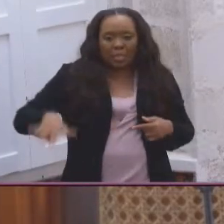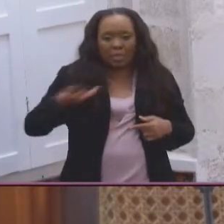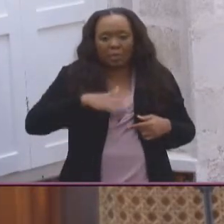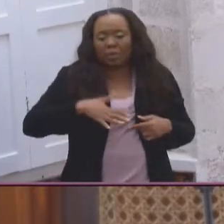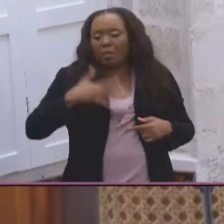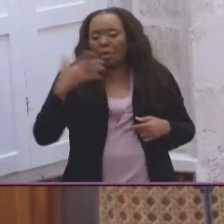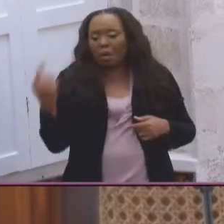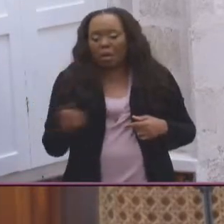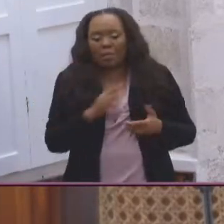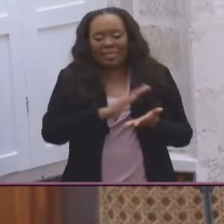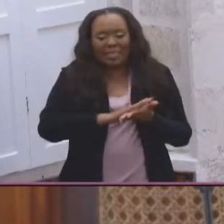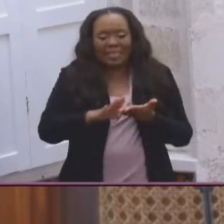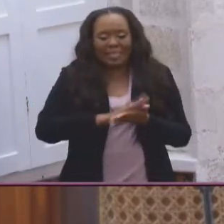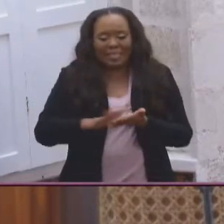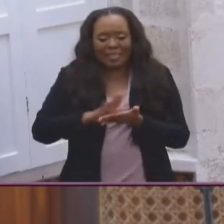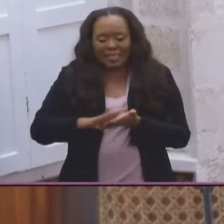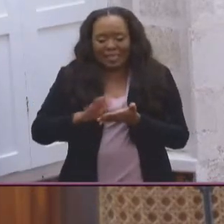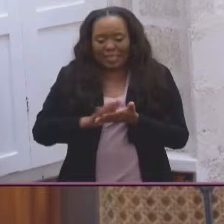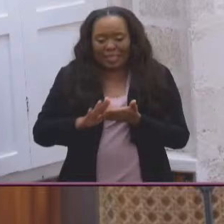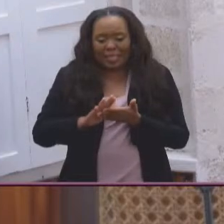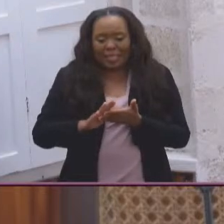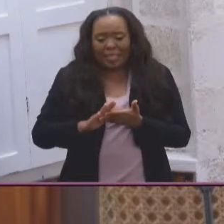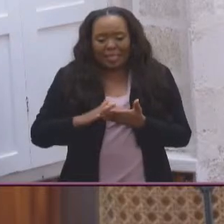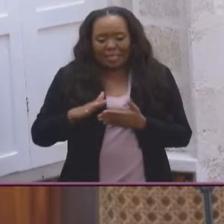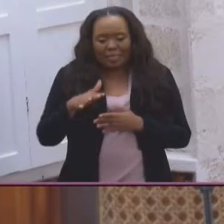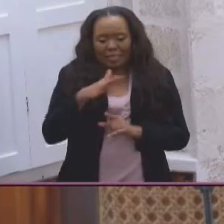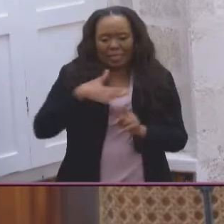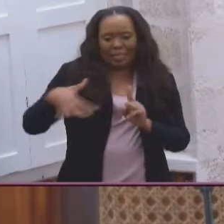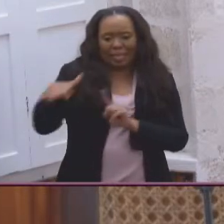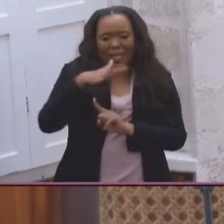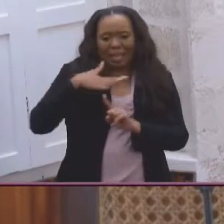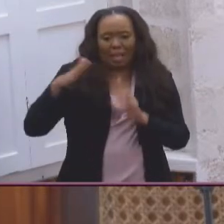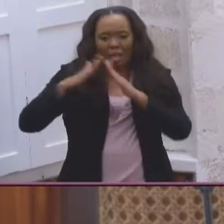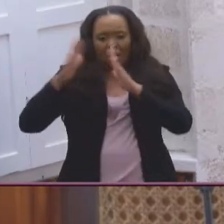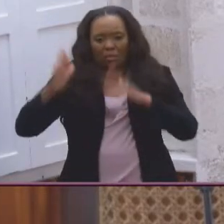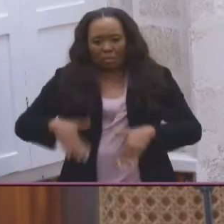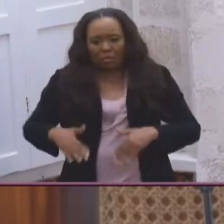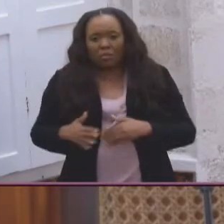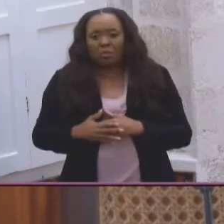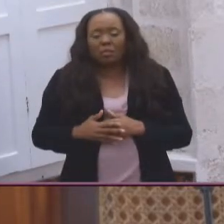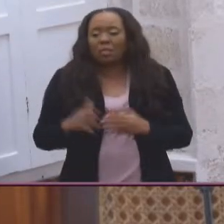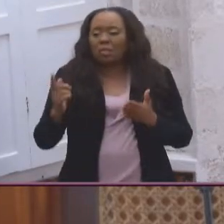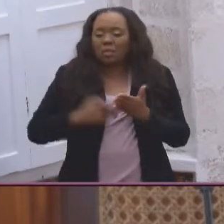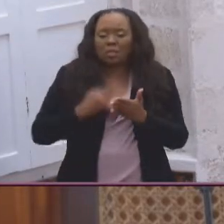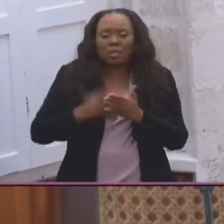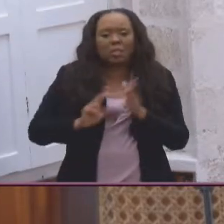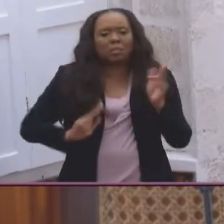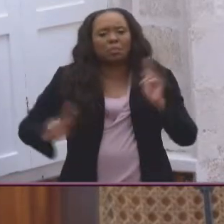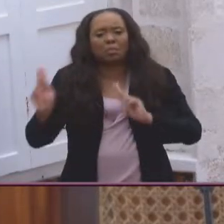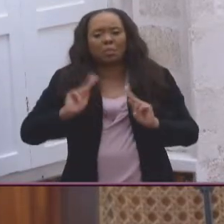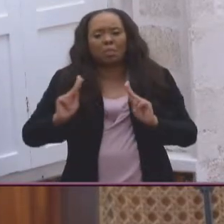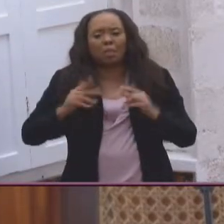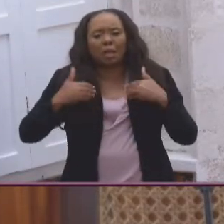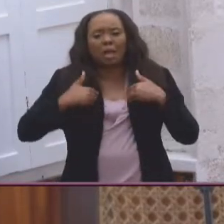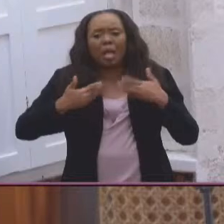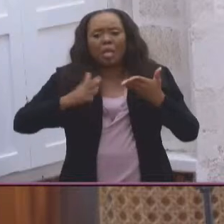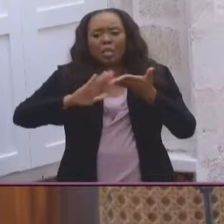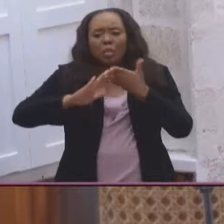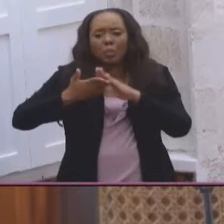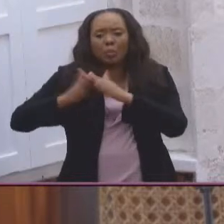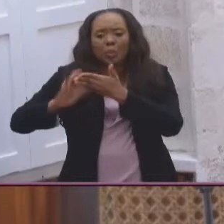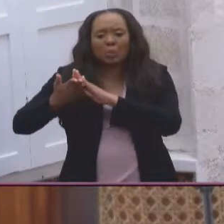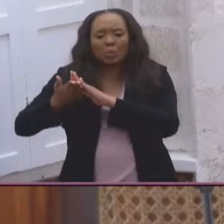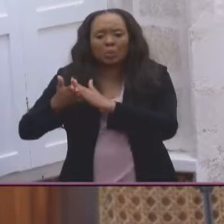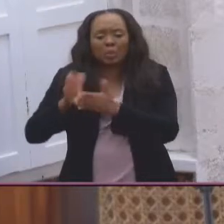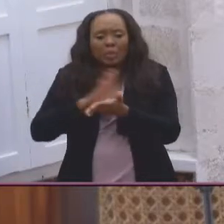a time when people did community cleanups. There was a time when